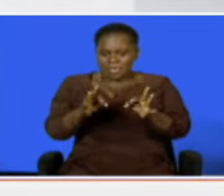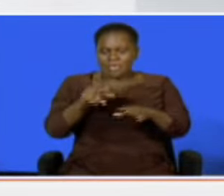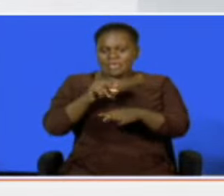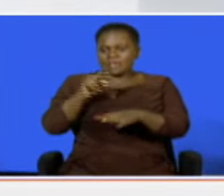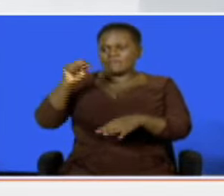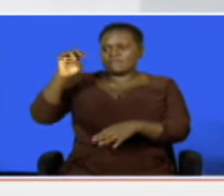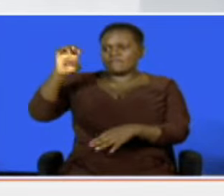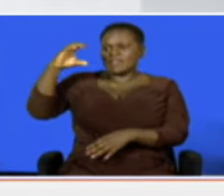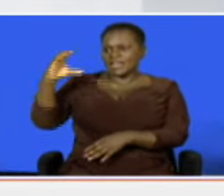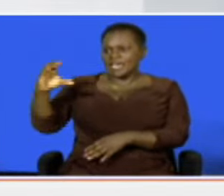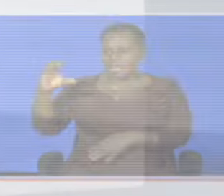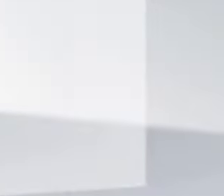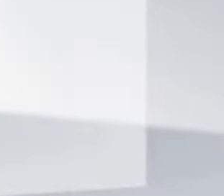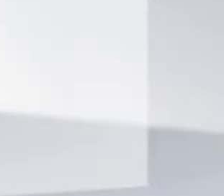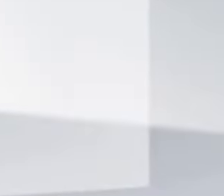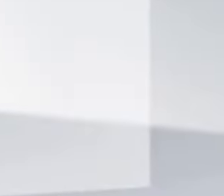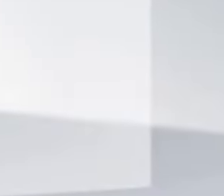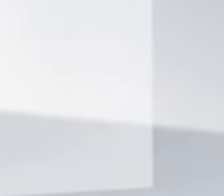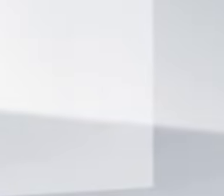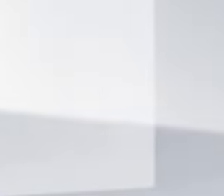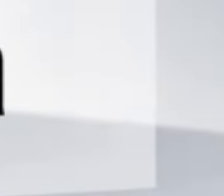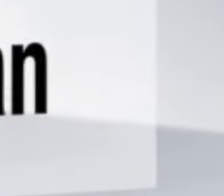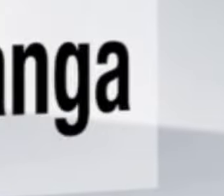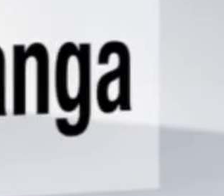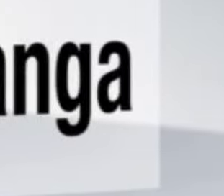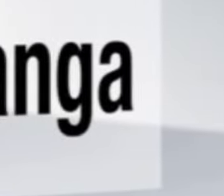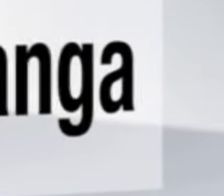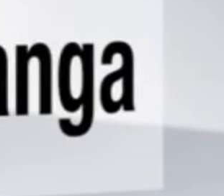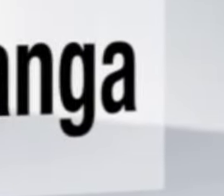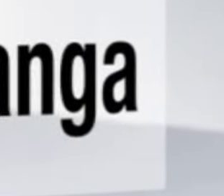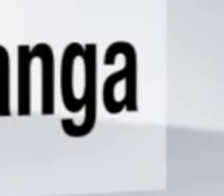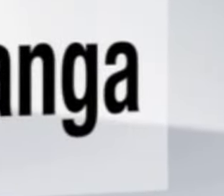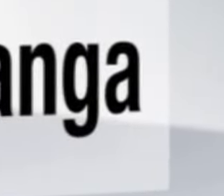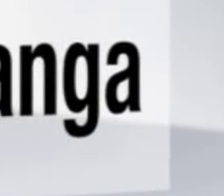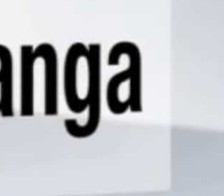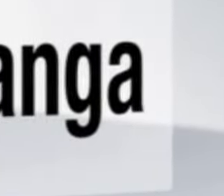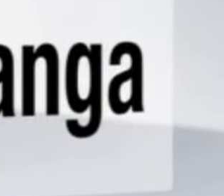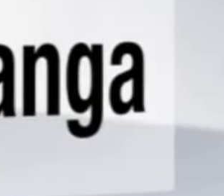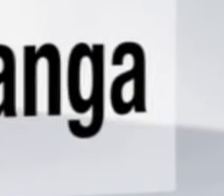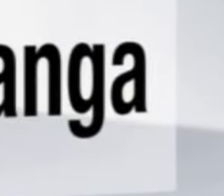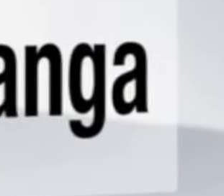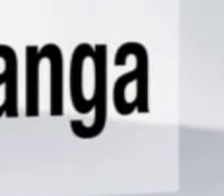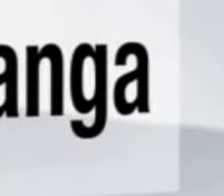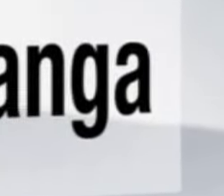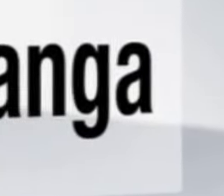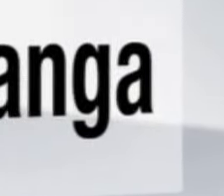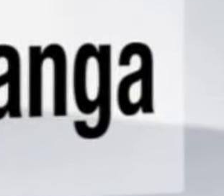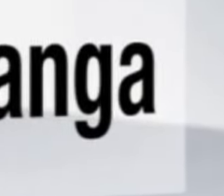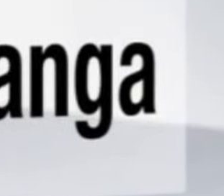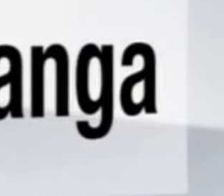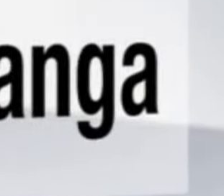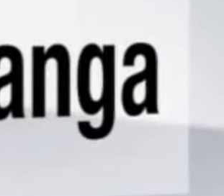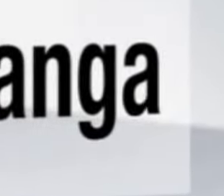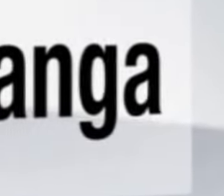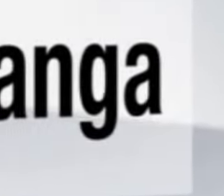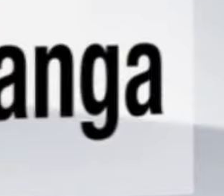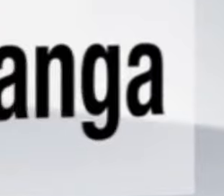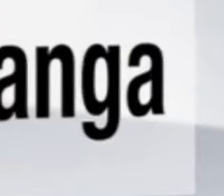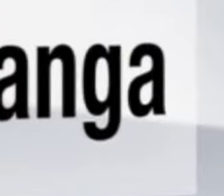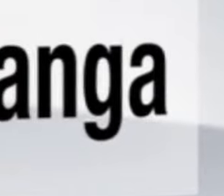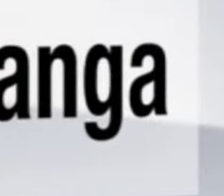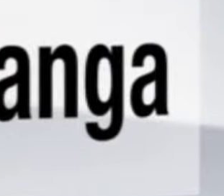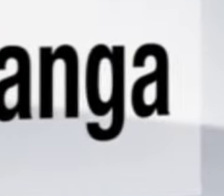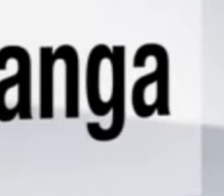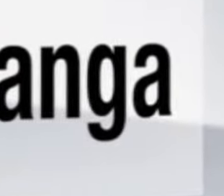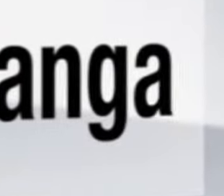National Executive Council give Governor Wanga the green light, Wanga will be breaking yet another glass ceiling